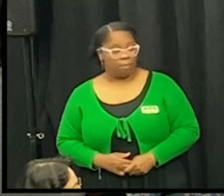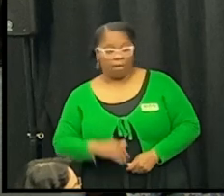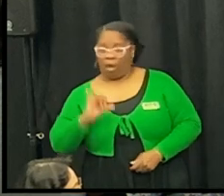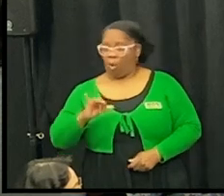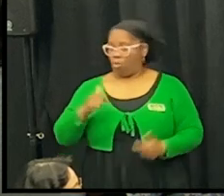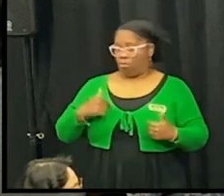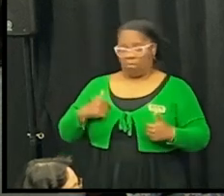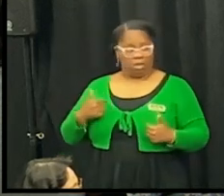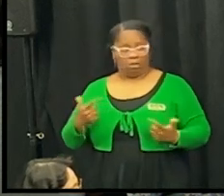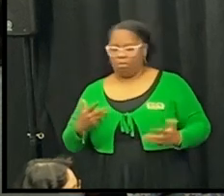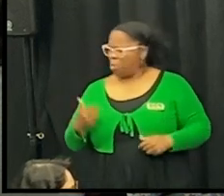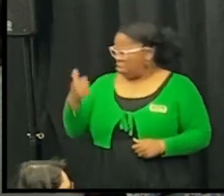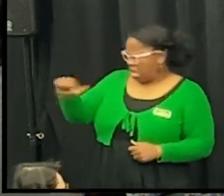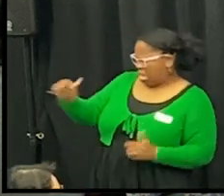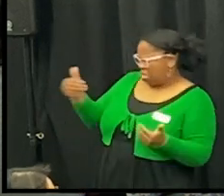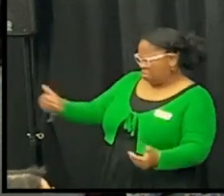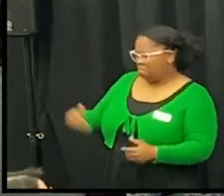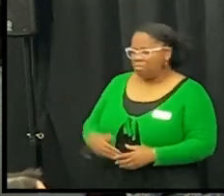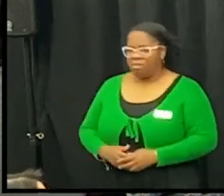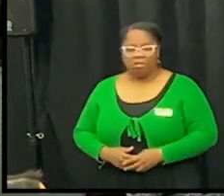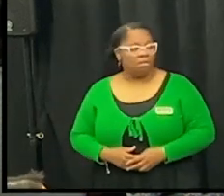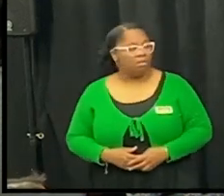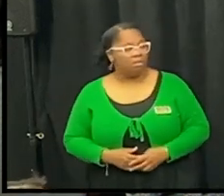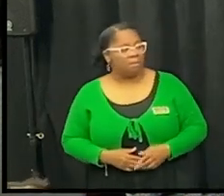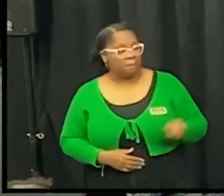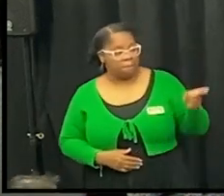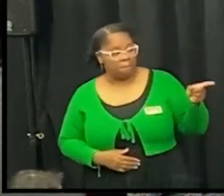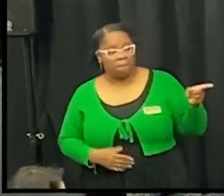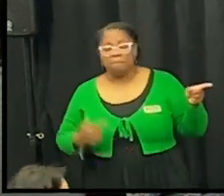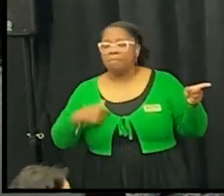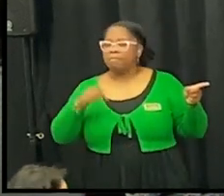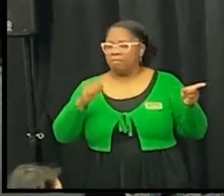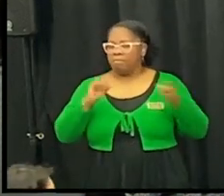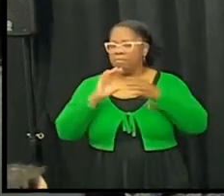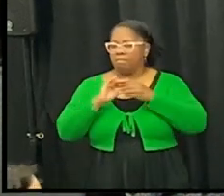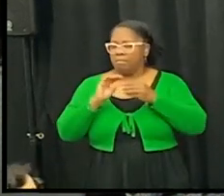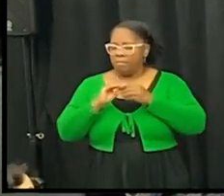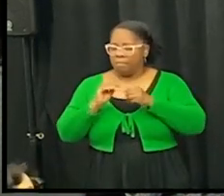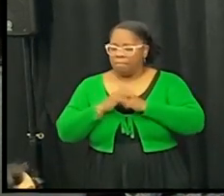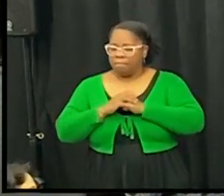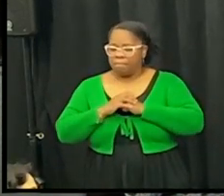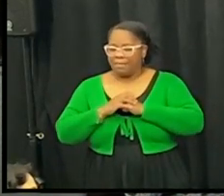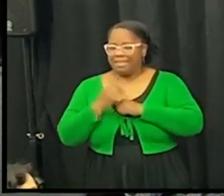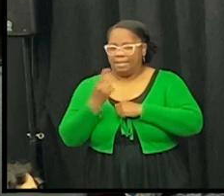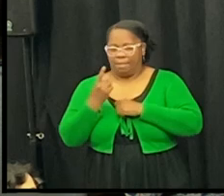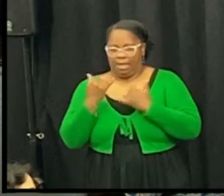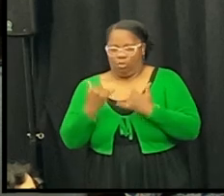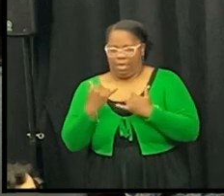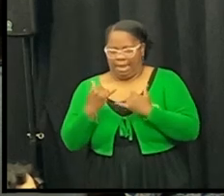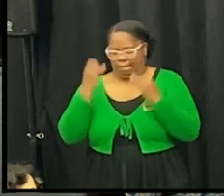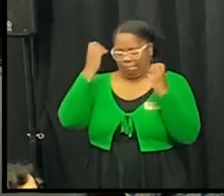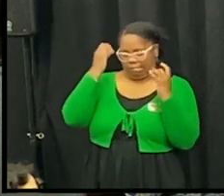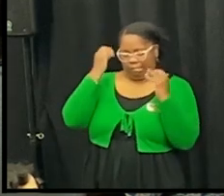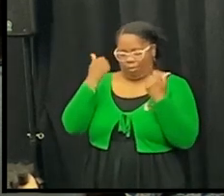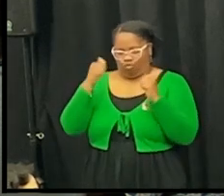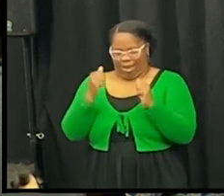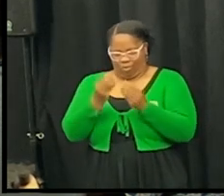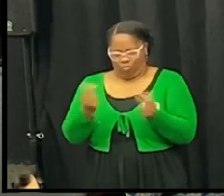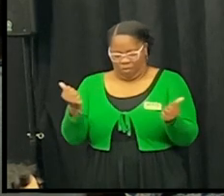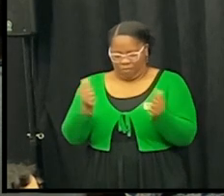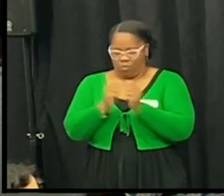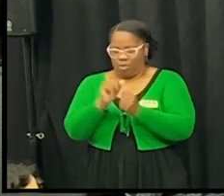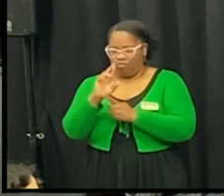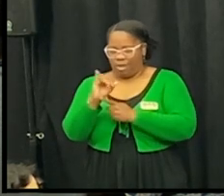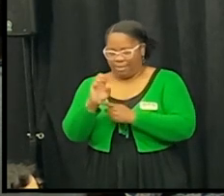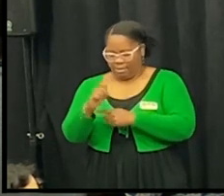Oh, sorry. Any of you? I could say something we're tackling, I would say, in Rise is, I think a lot,